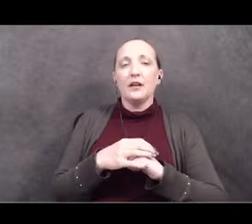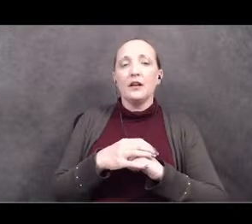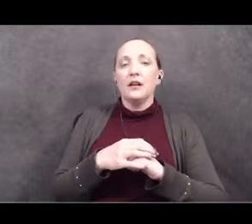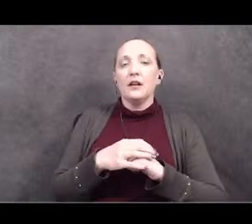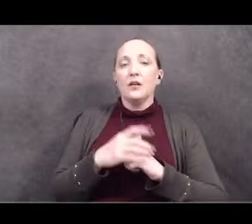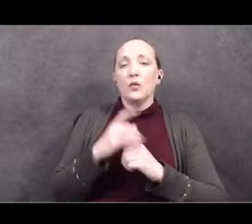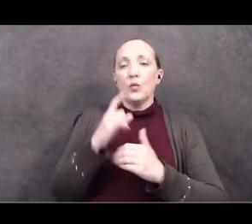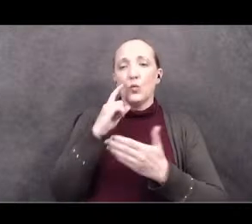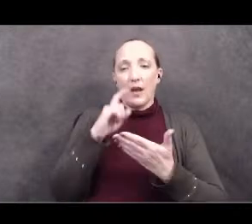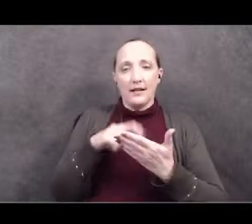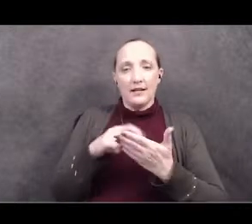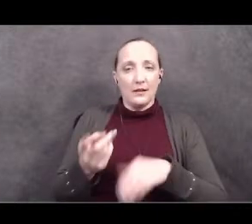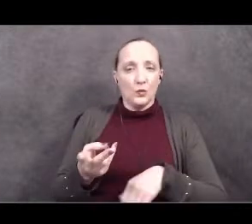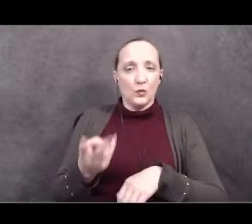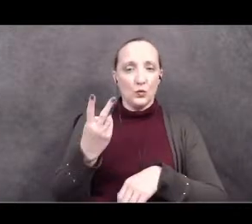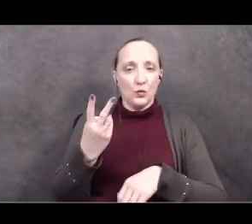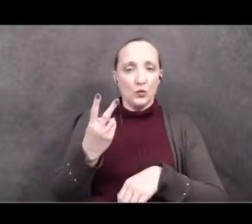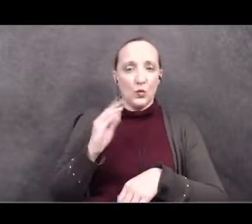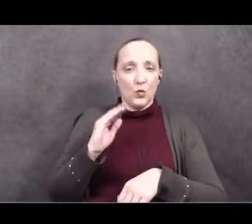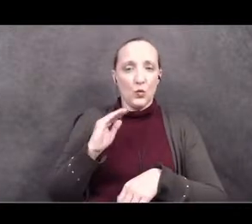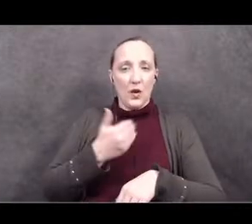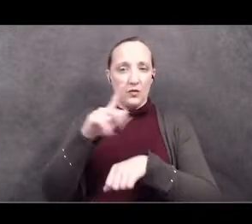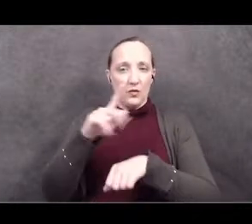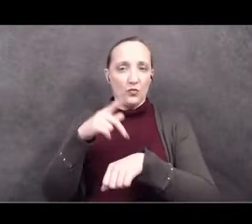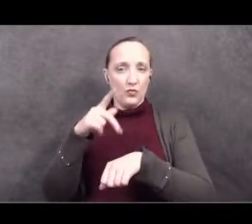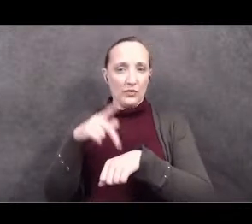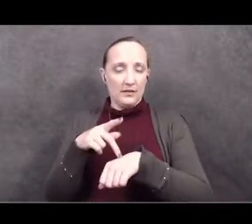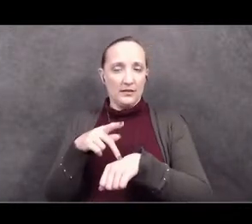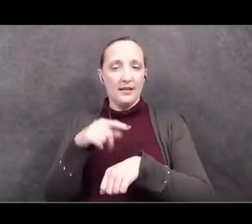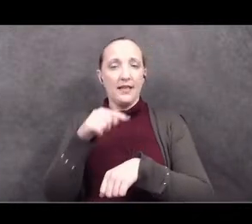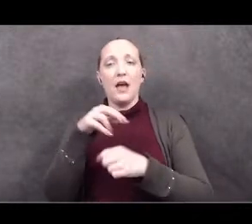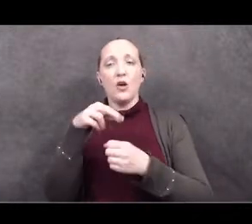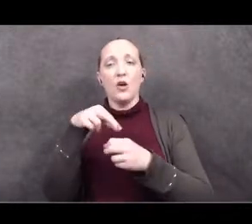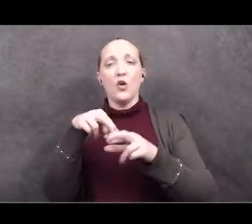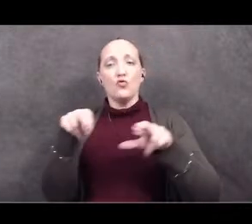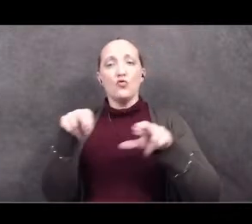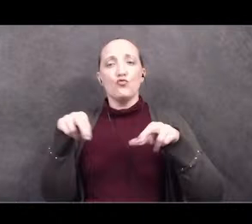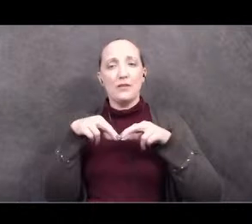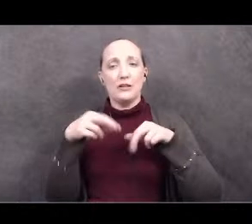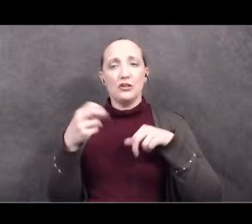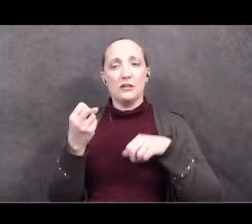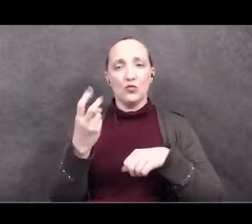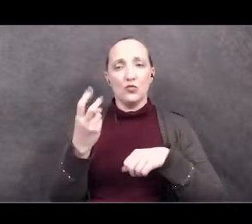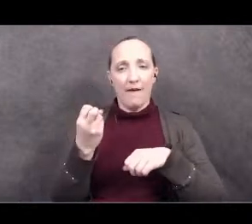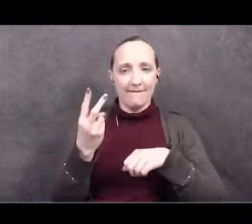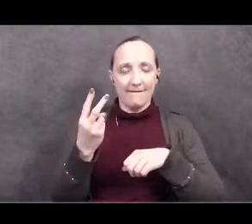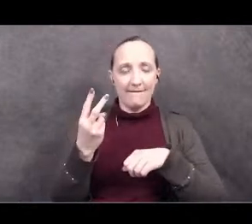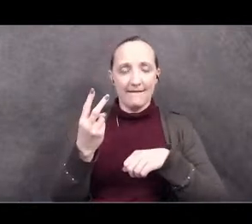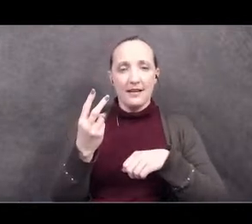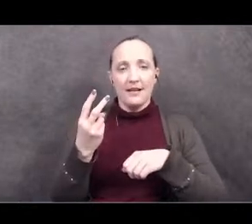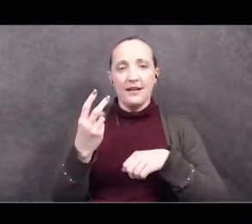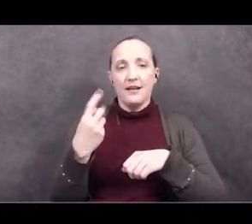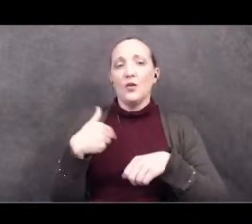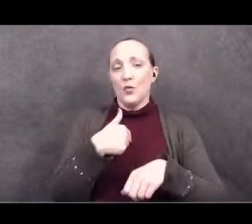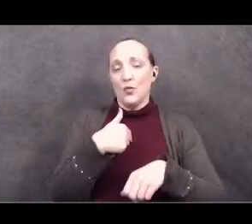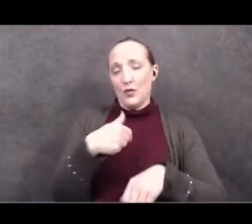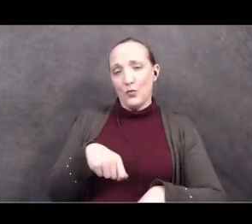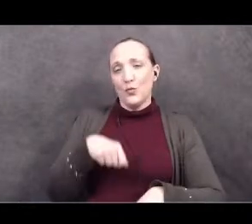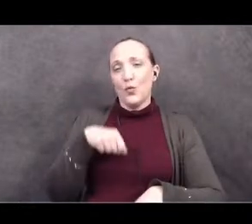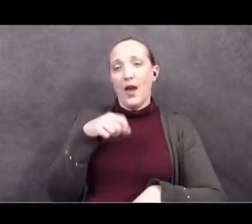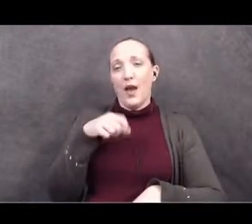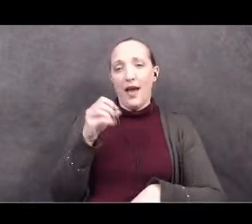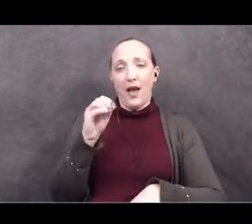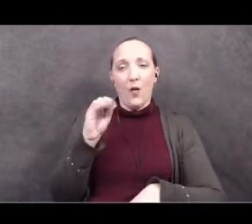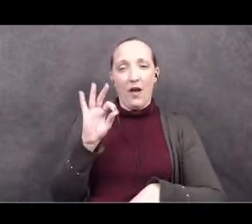recognized two of our uh principles this is for region I believe region 12 uh so we're really proud of